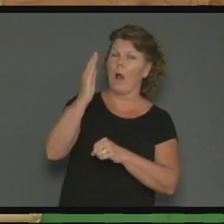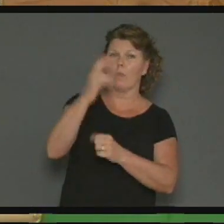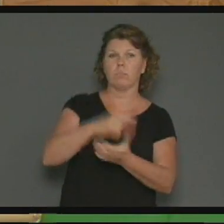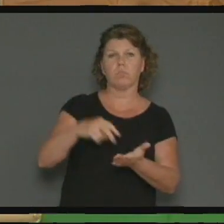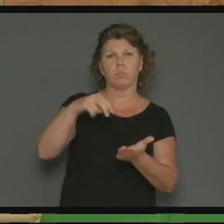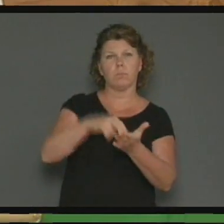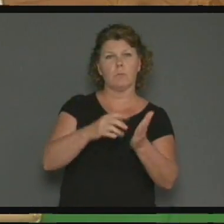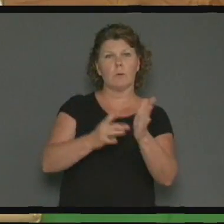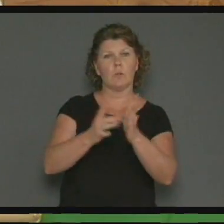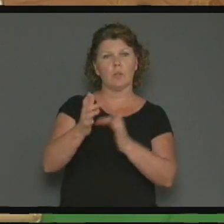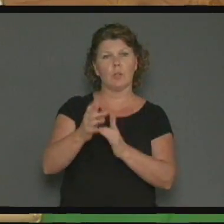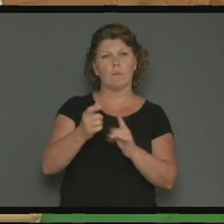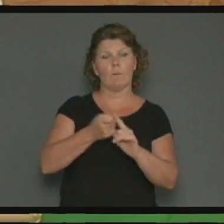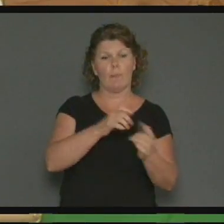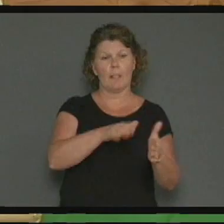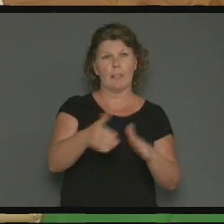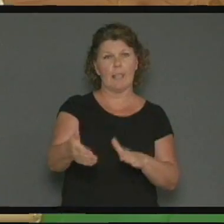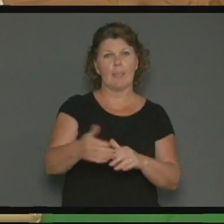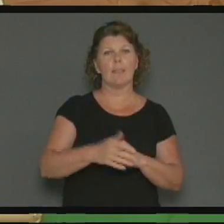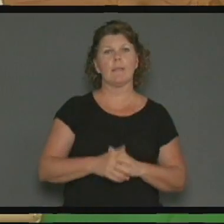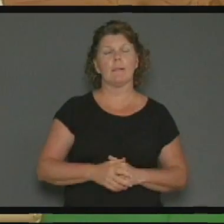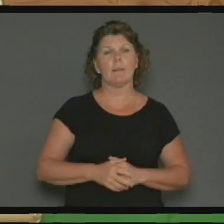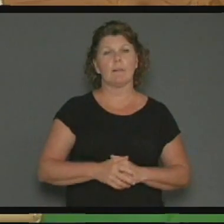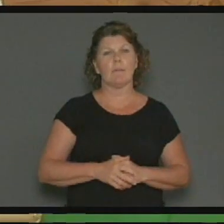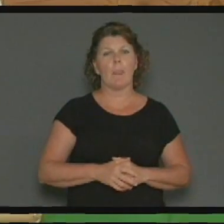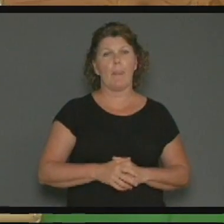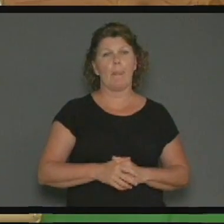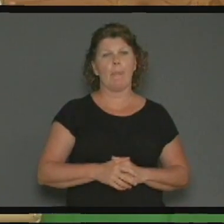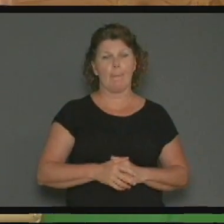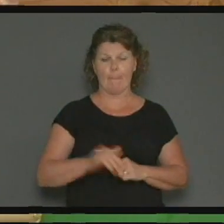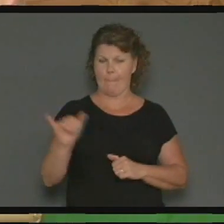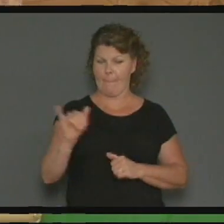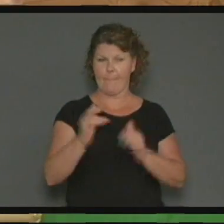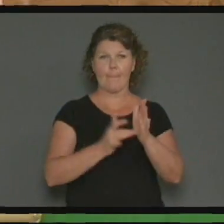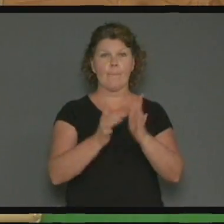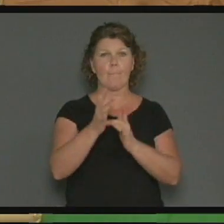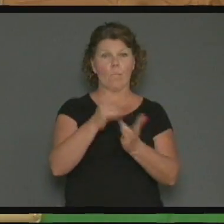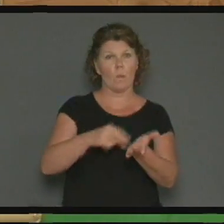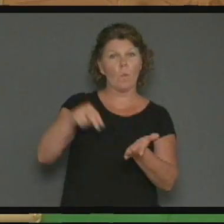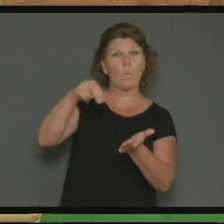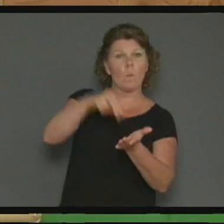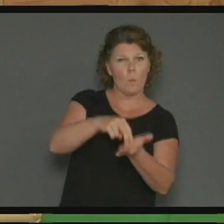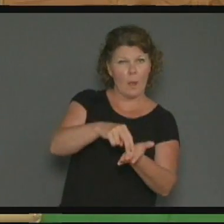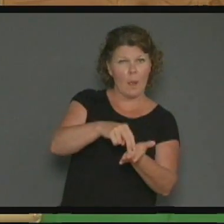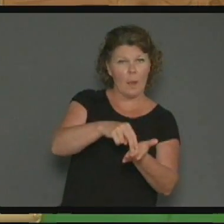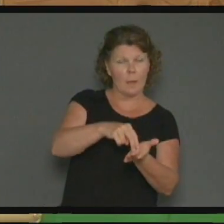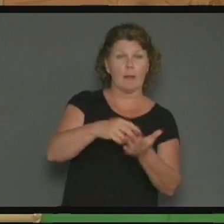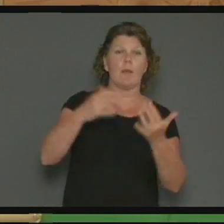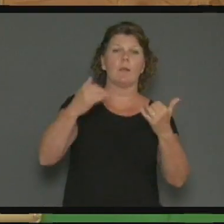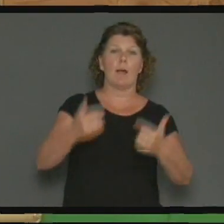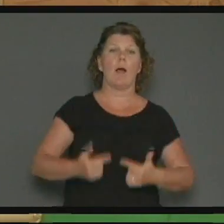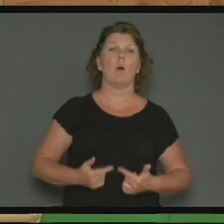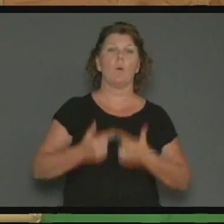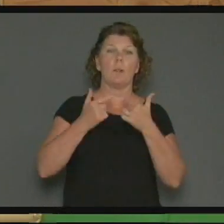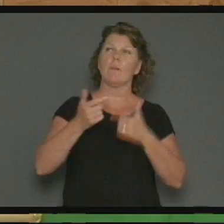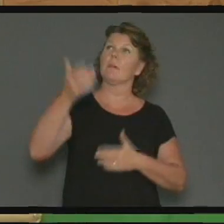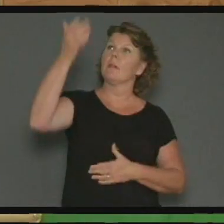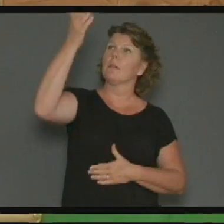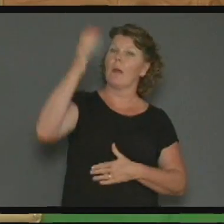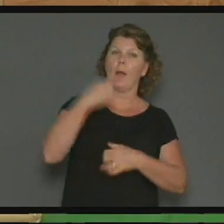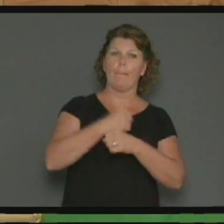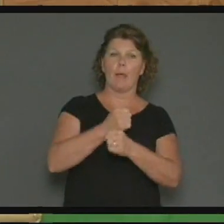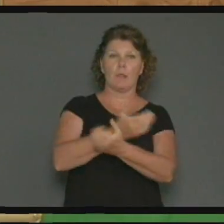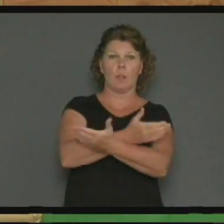raised Jesus from the dead. So that just as Jesus was raised from the dead and now lives, God makes